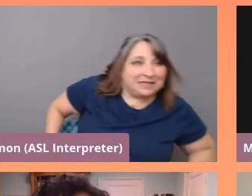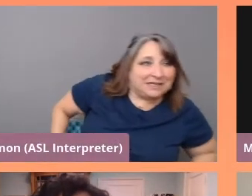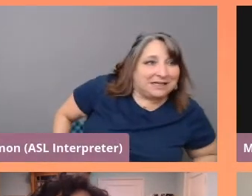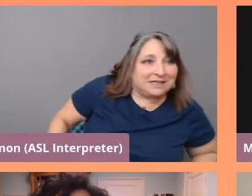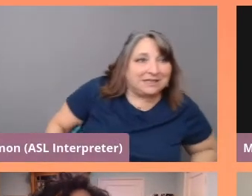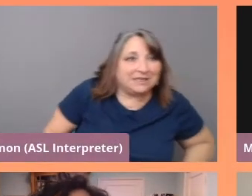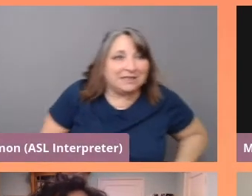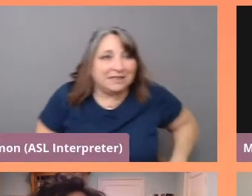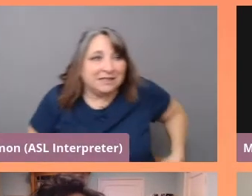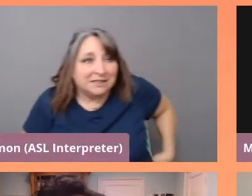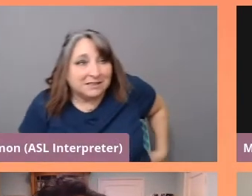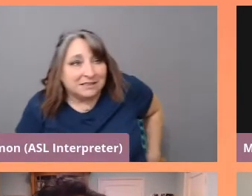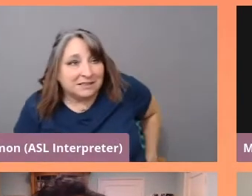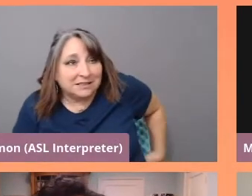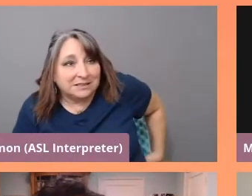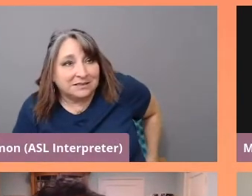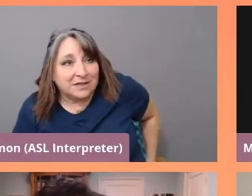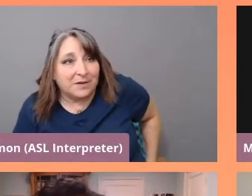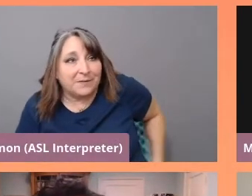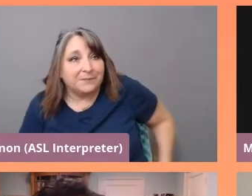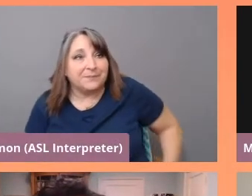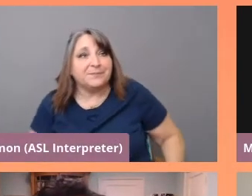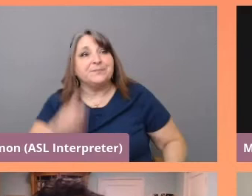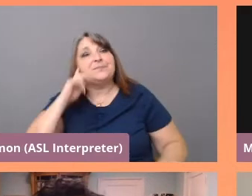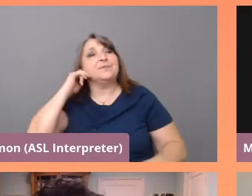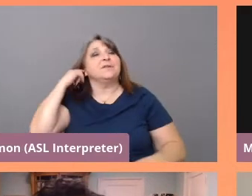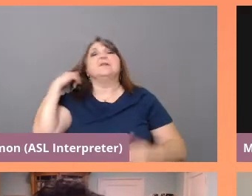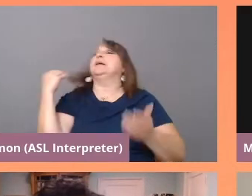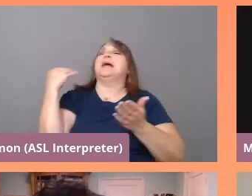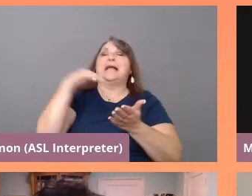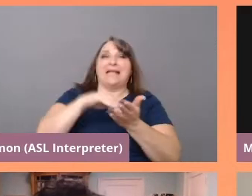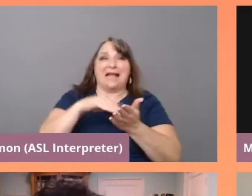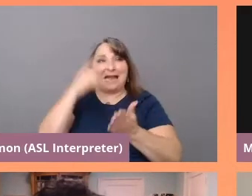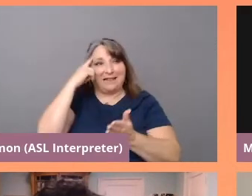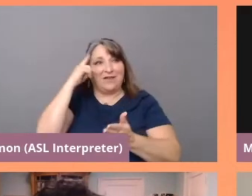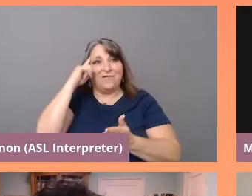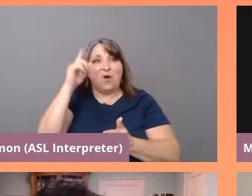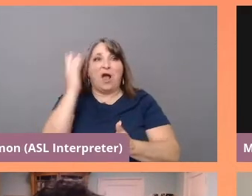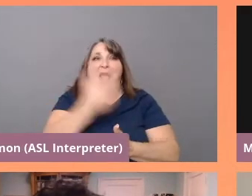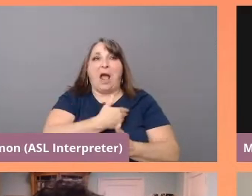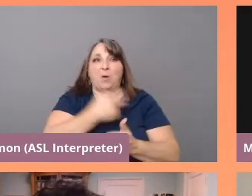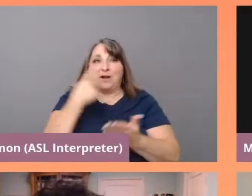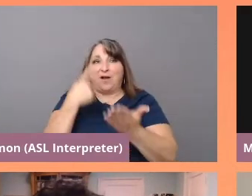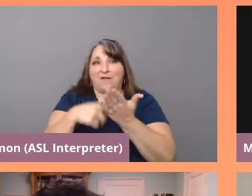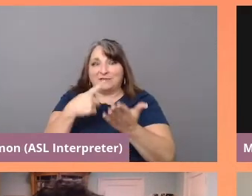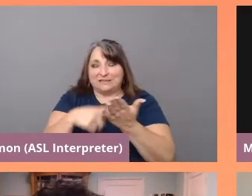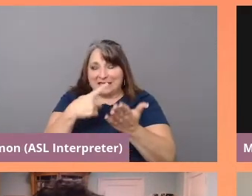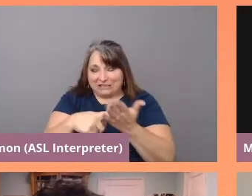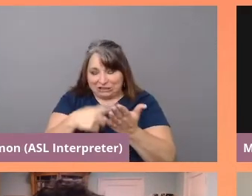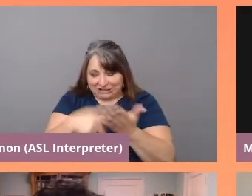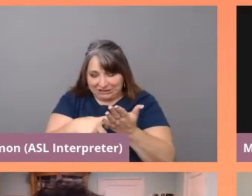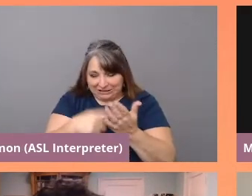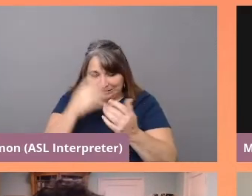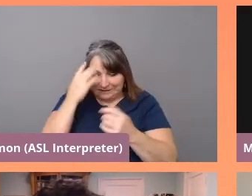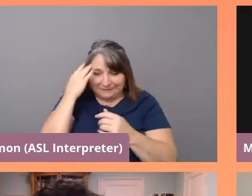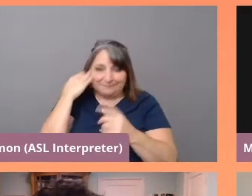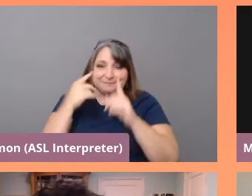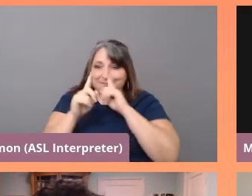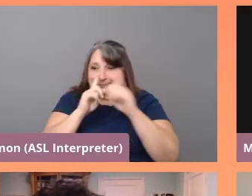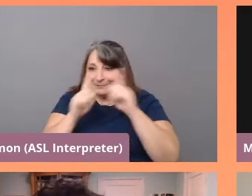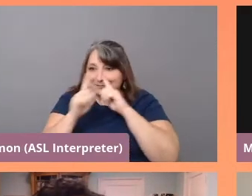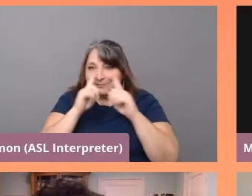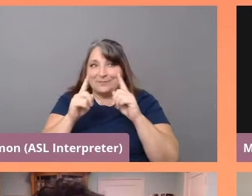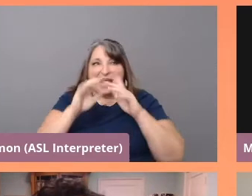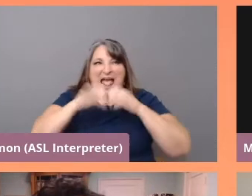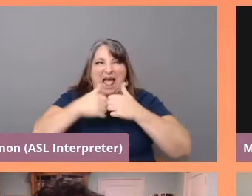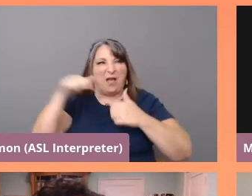here, and I think for our conversation, I'm to start with sort of how we began,